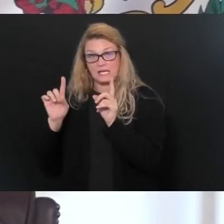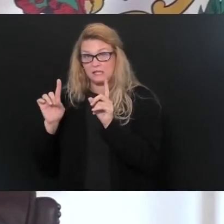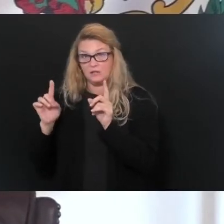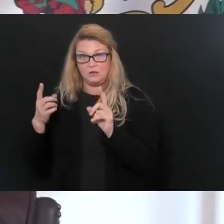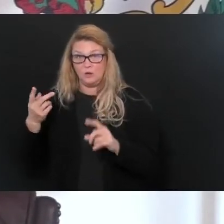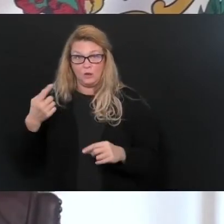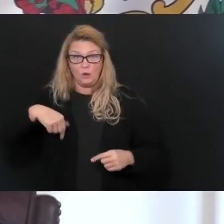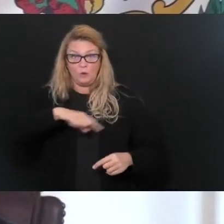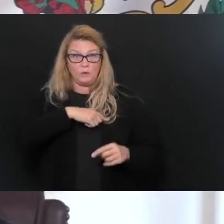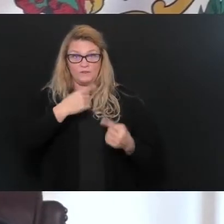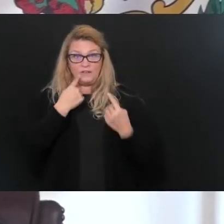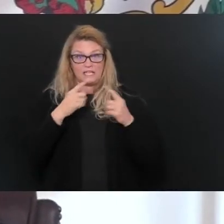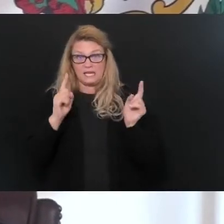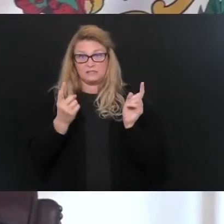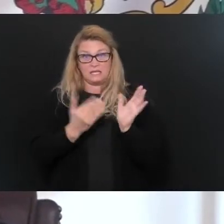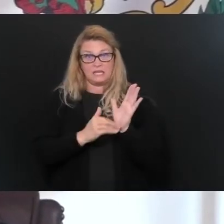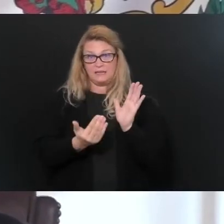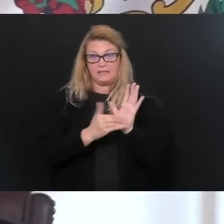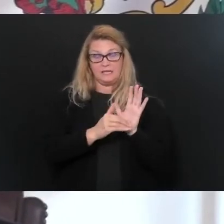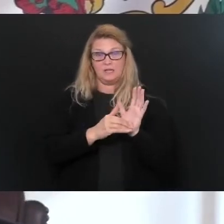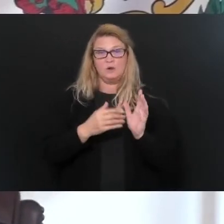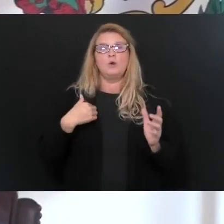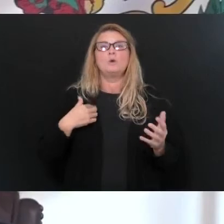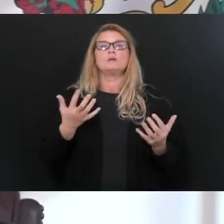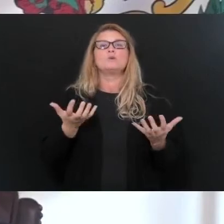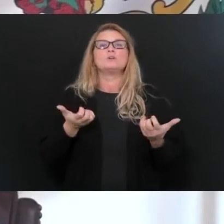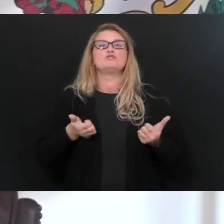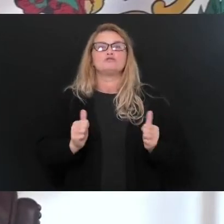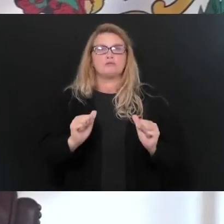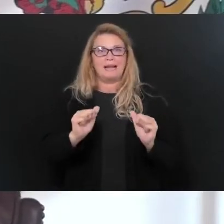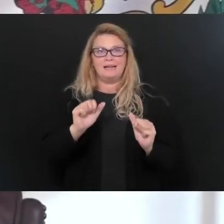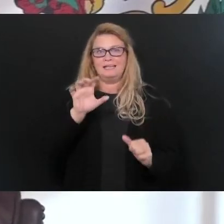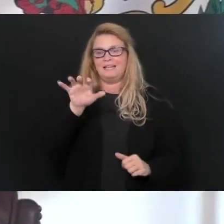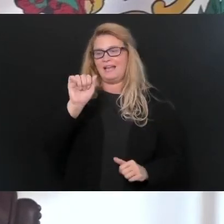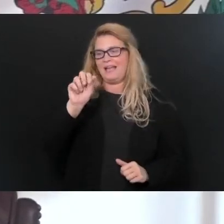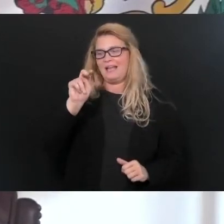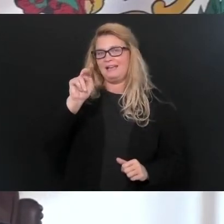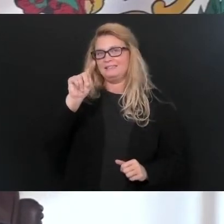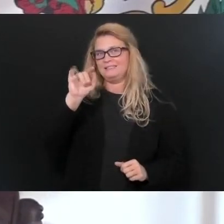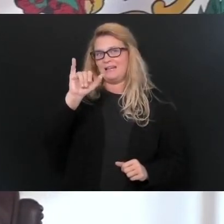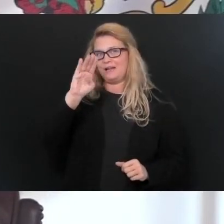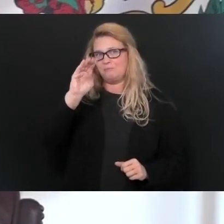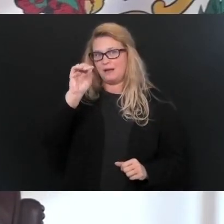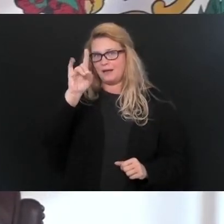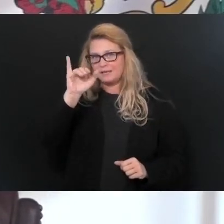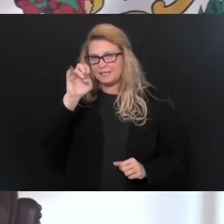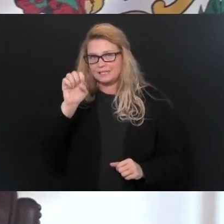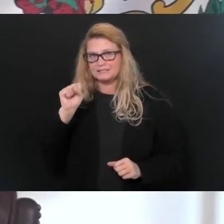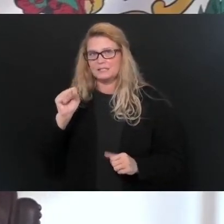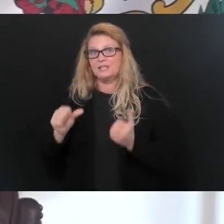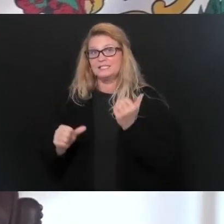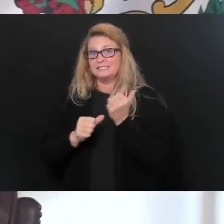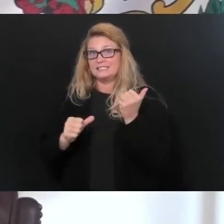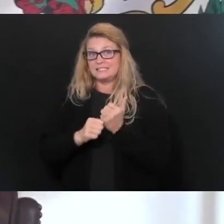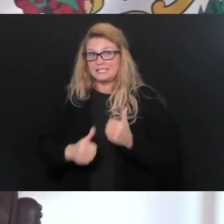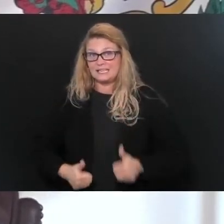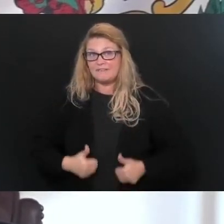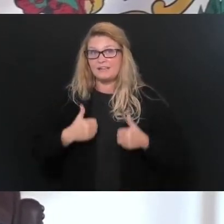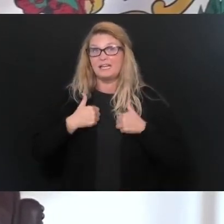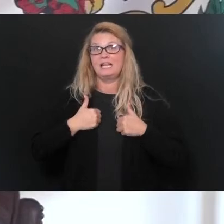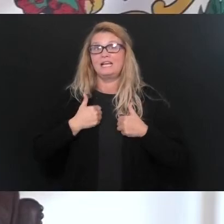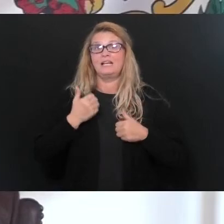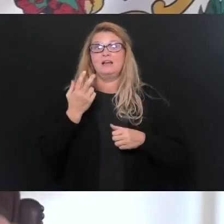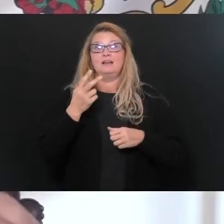and over, what we're going to try to do is we're going to try to get these antibodies to our assisted living people, to local